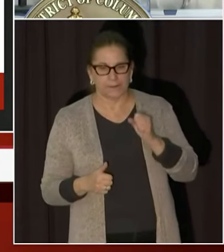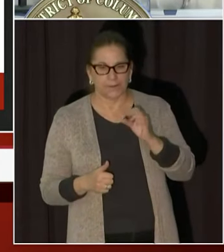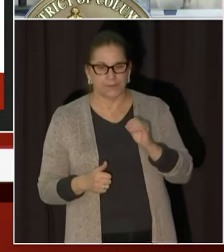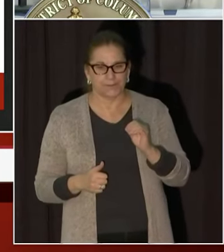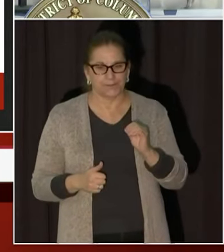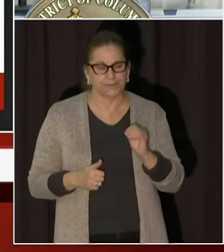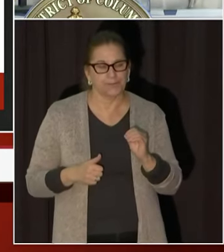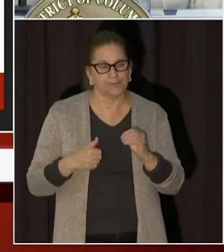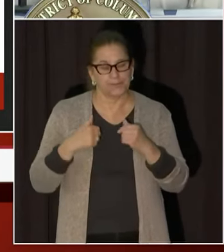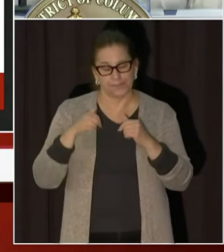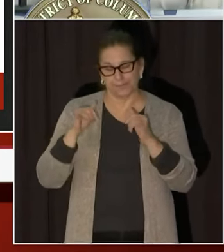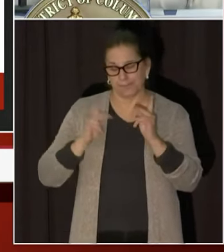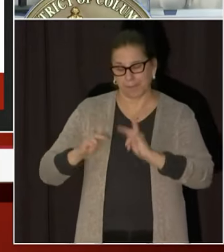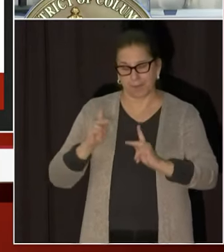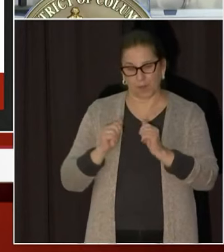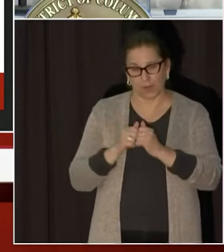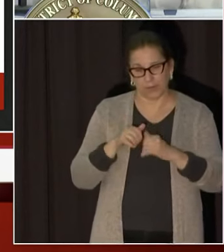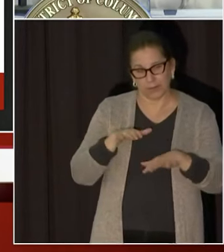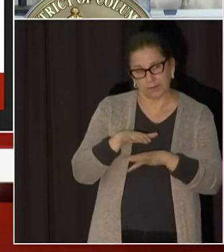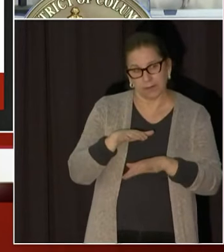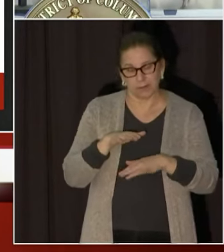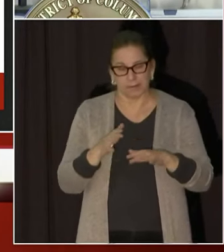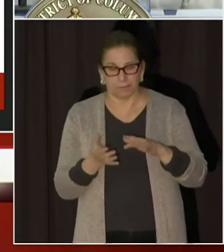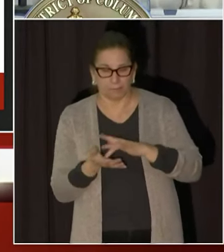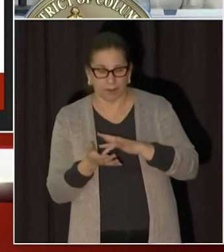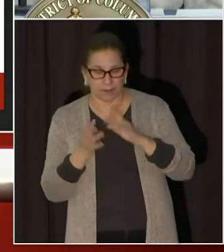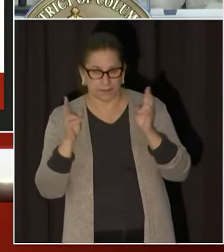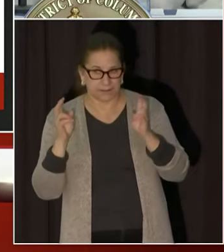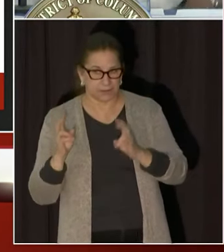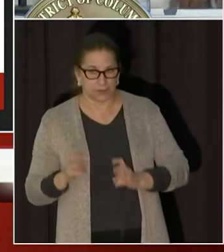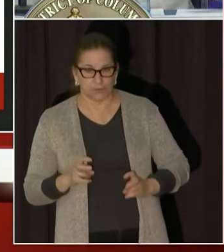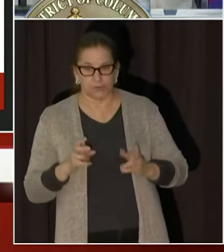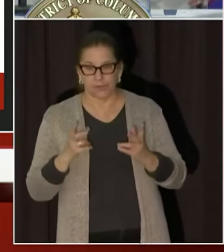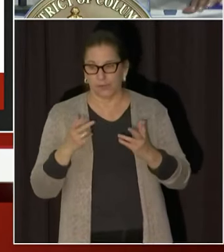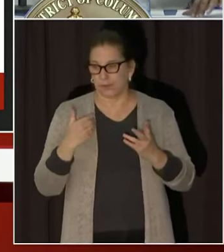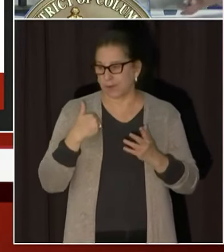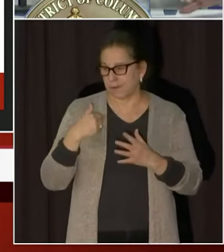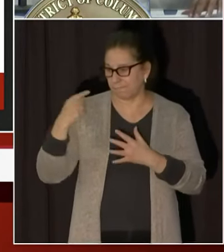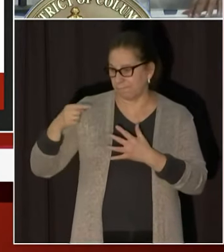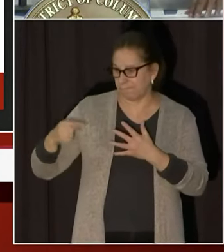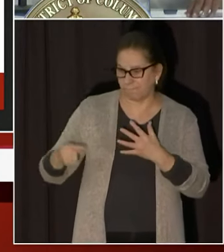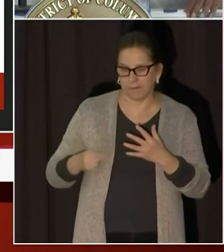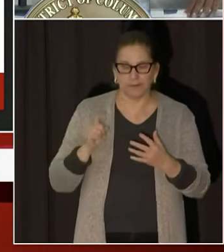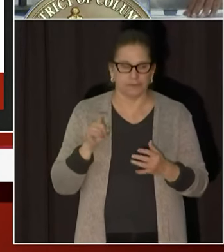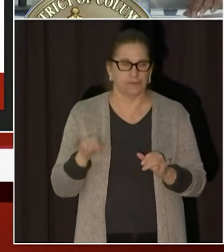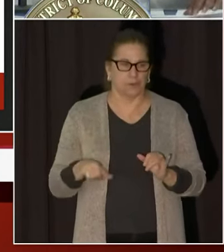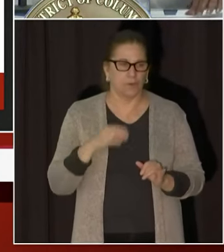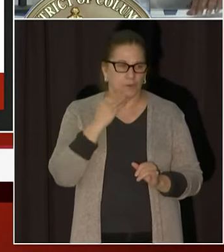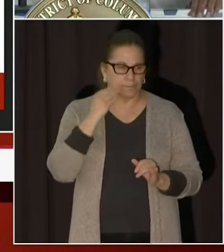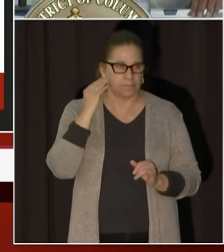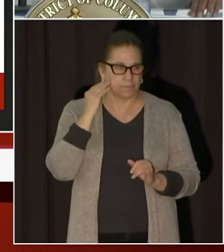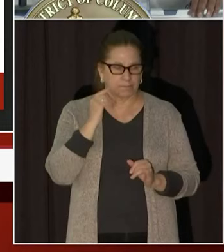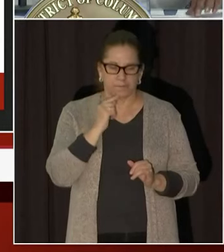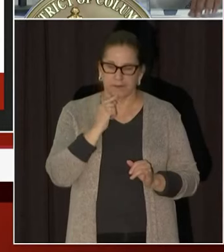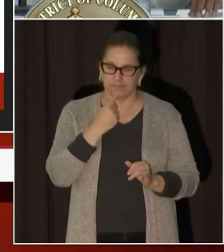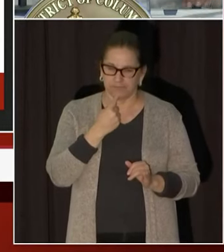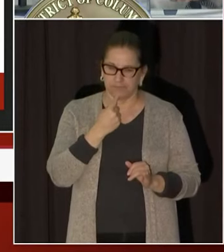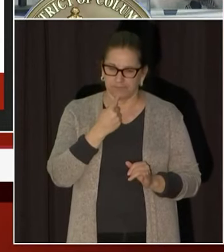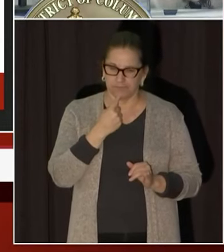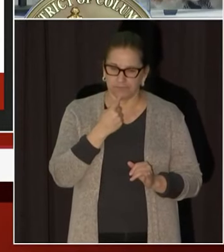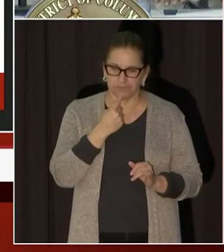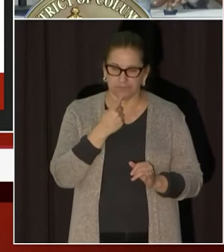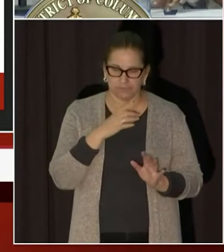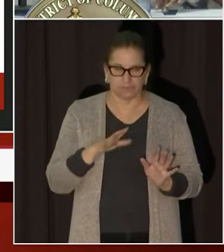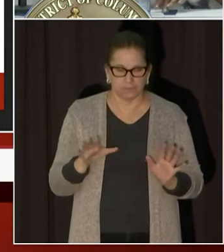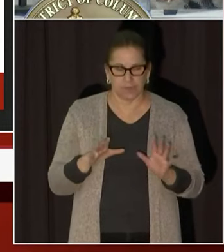home too and only go out for those essential activities. So please pay close attention to what